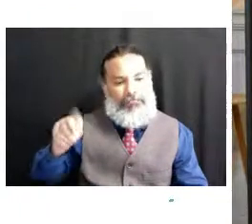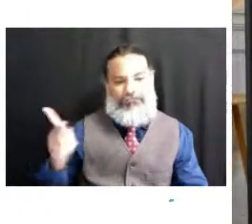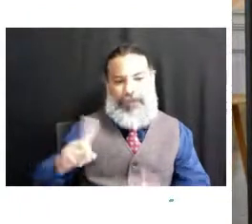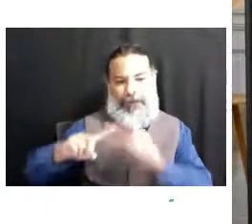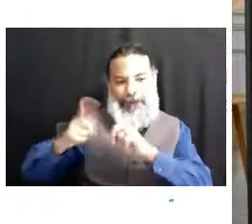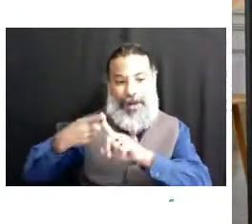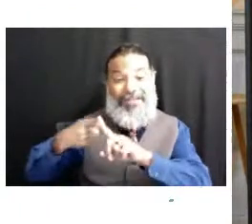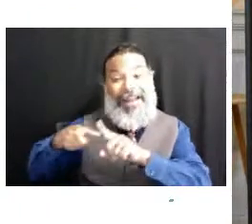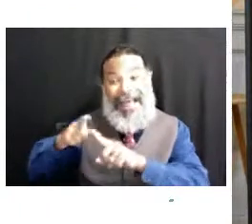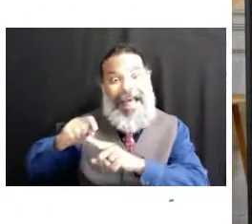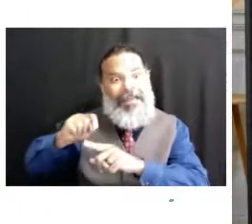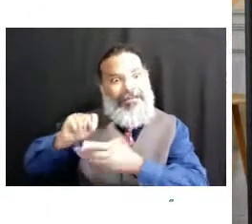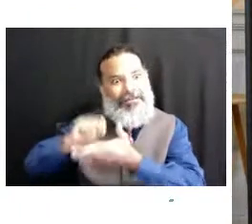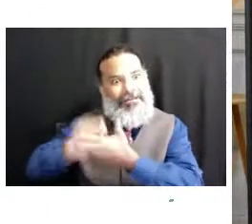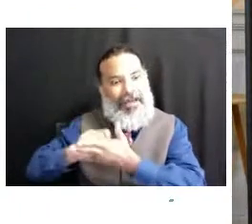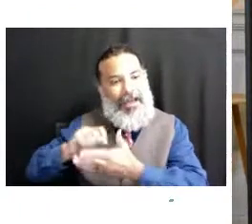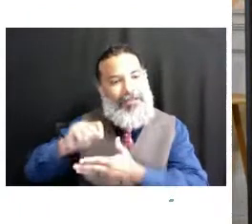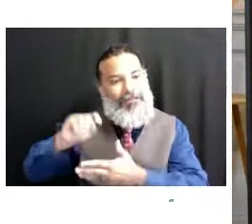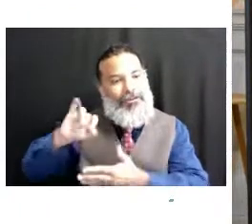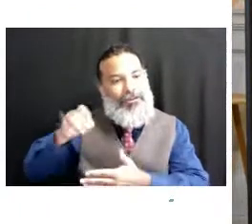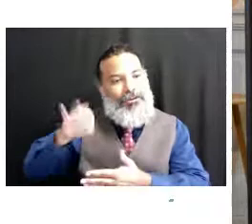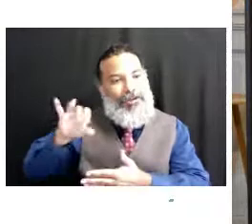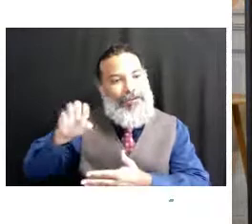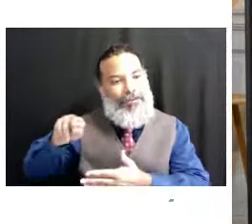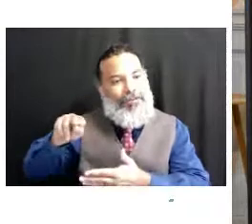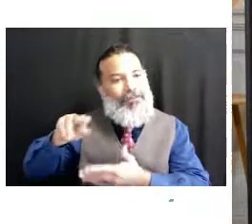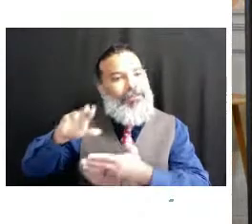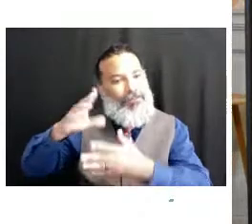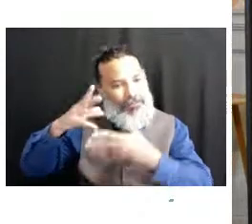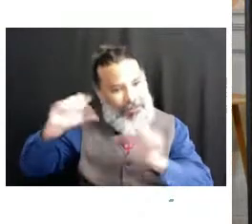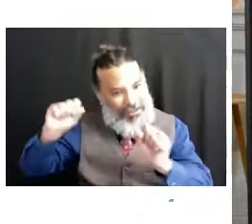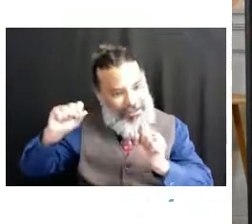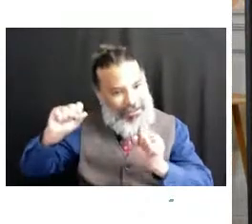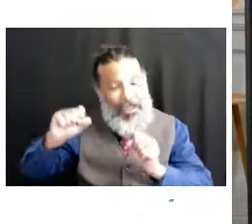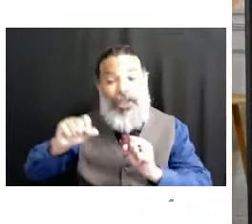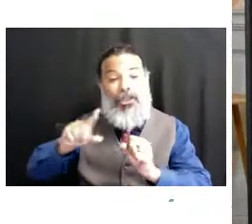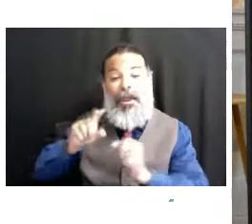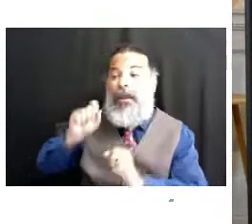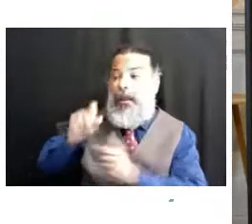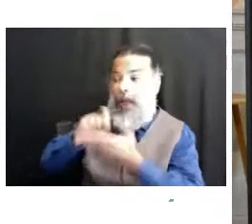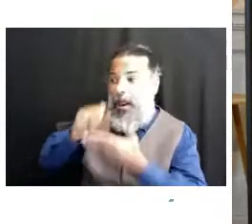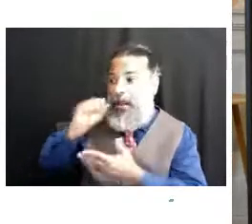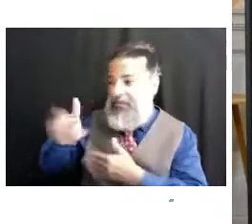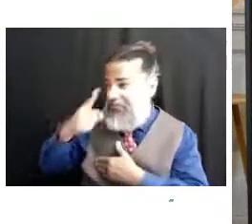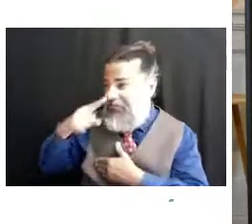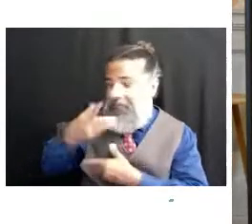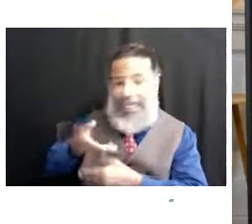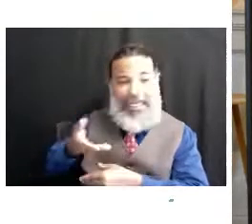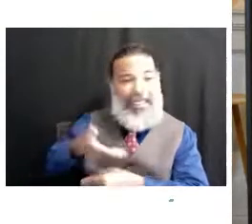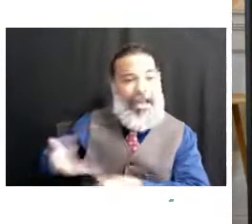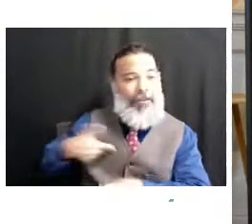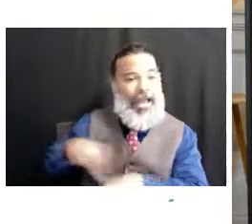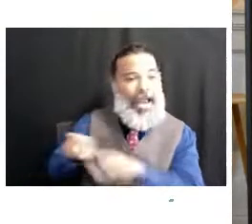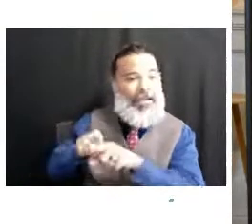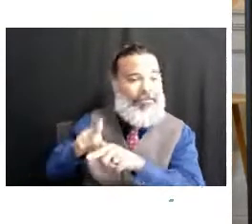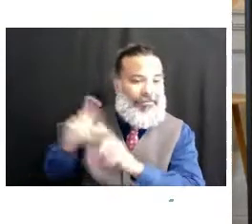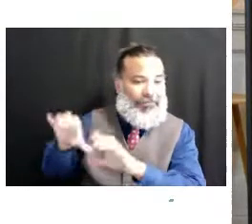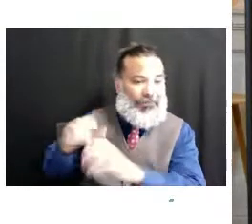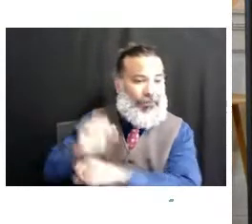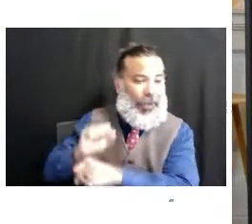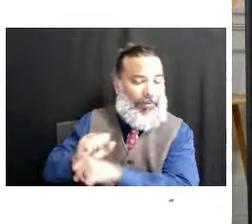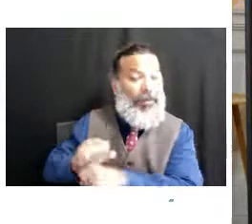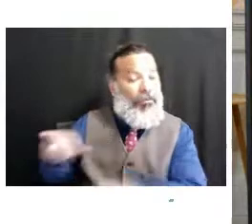and asks him for a job. Jefferson was one of those Americans who was smart enough to